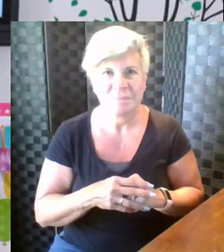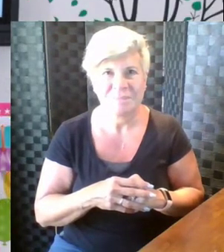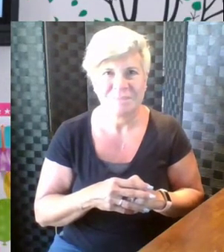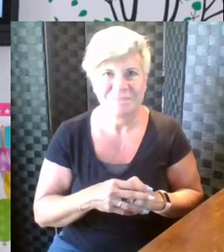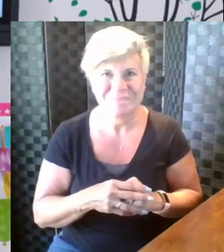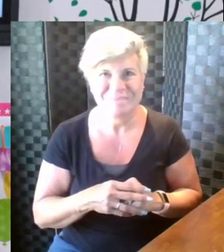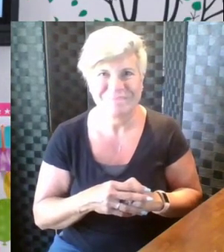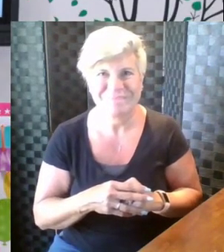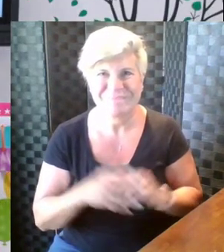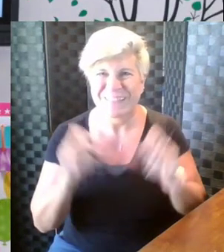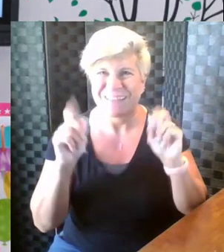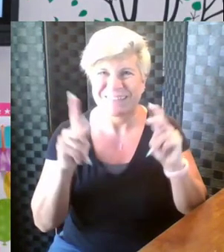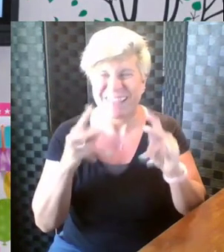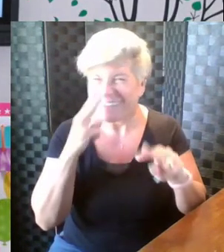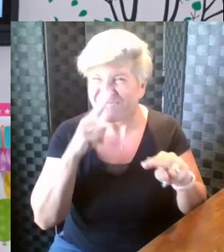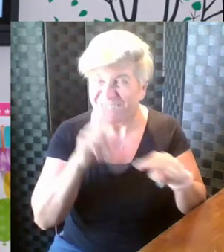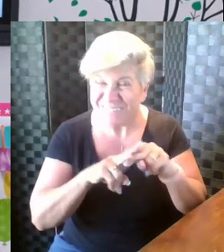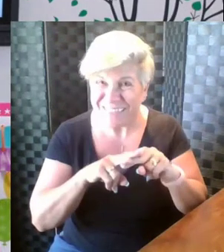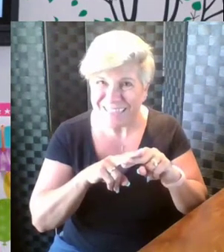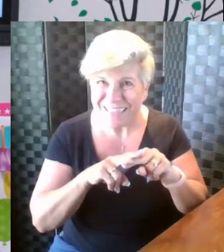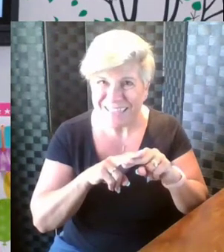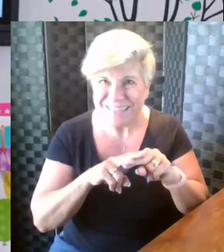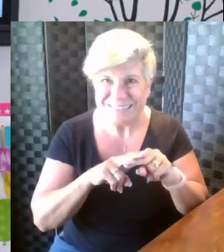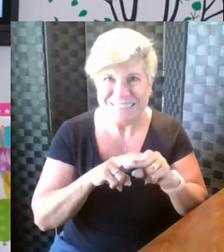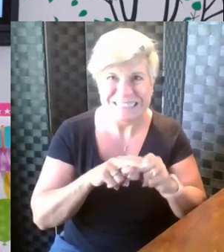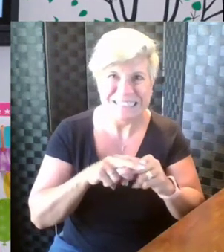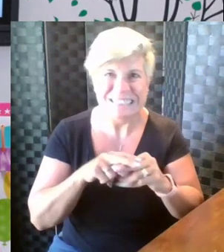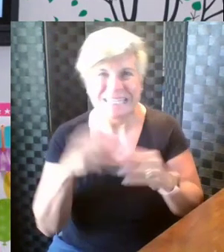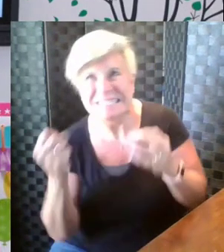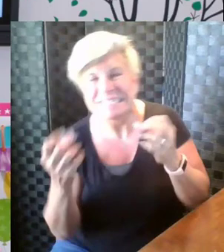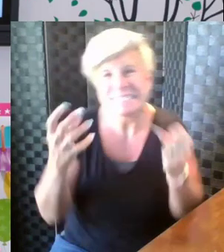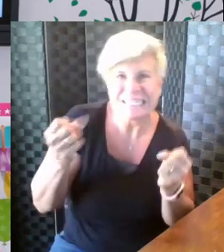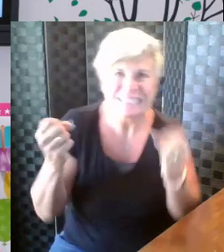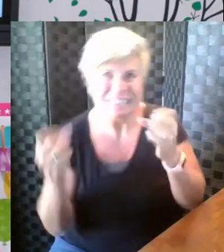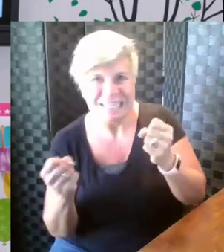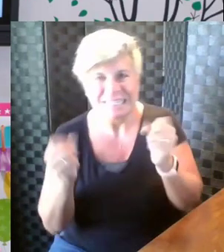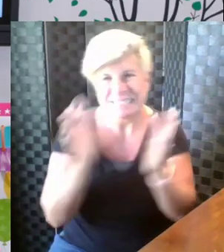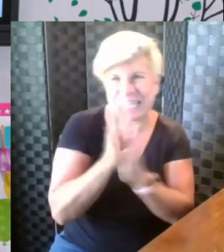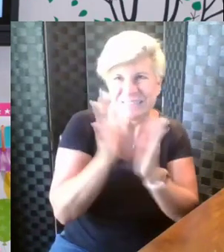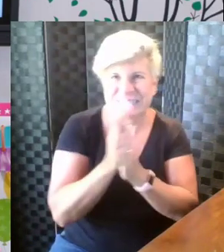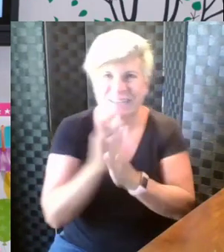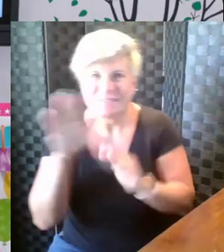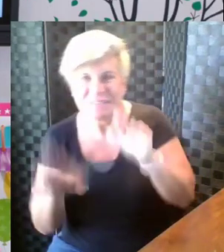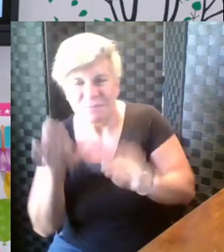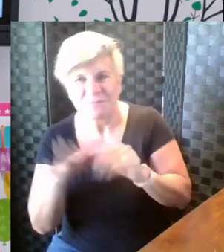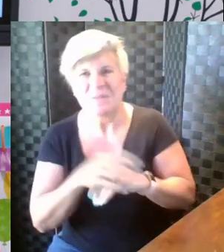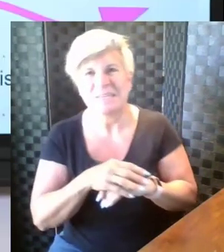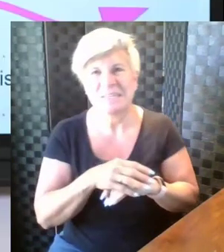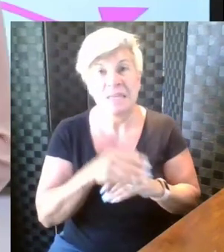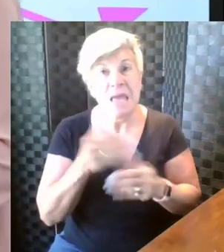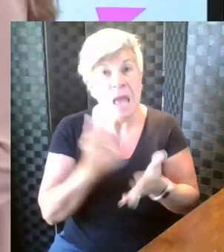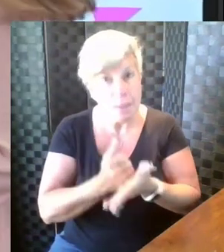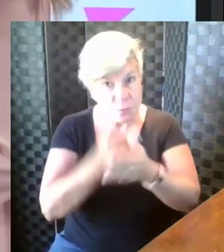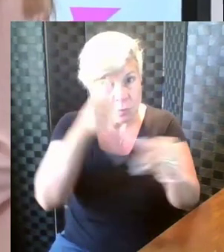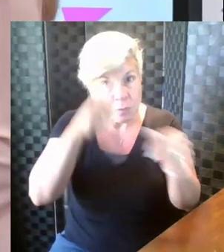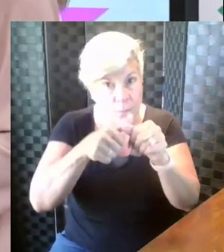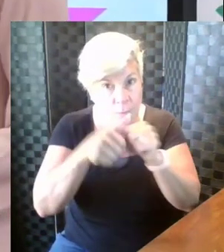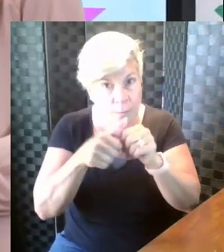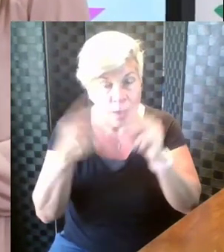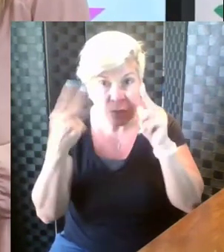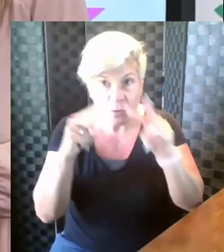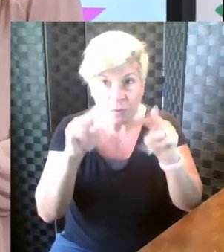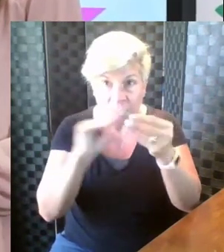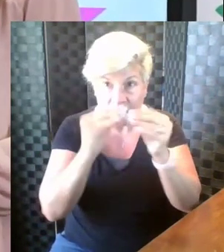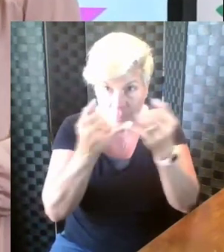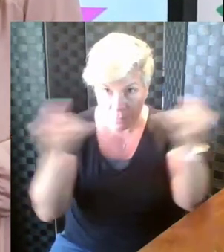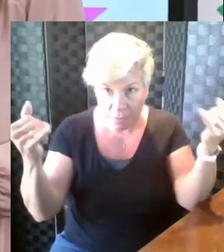Okay. Wasn't that fun? Getting to sing along and then move or clap or stomp your feet. So it really helps you remember that when we're looking at our